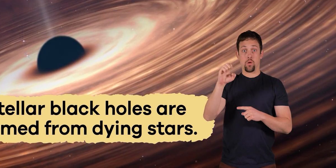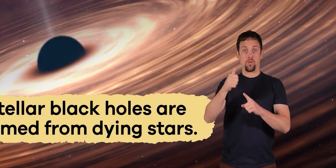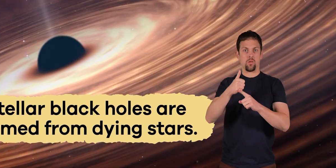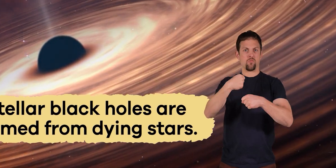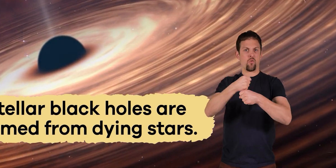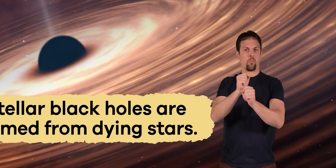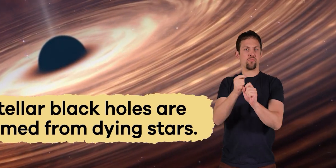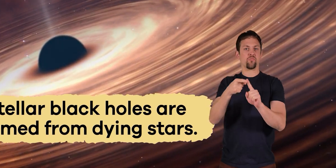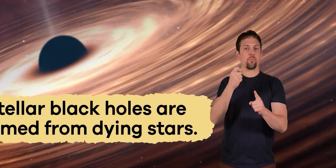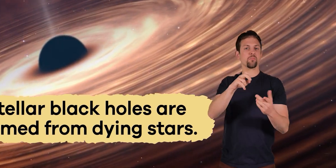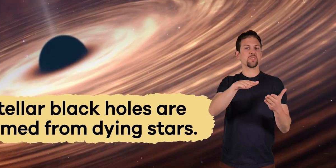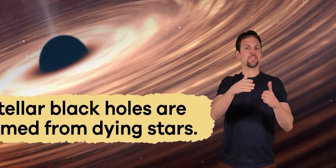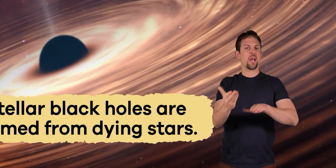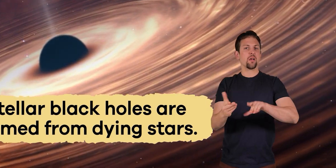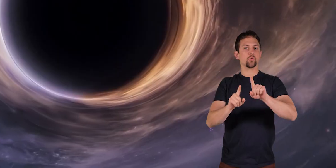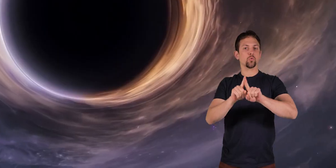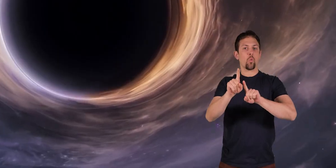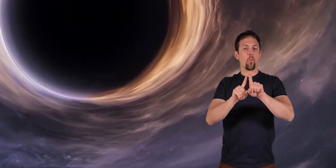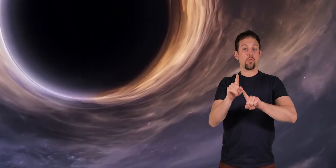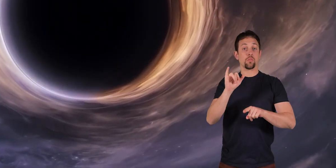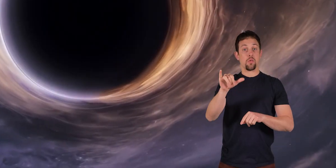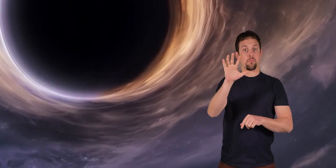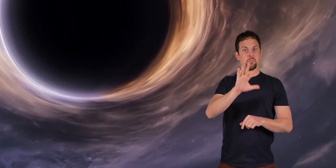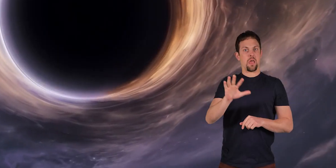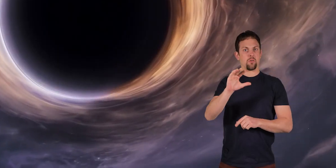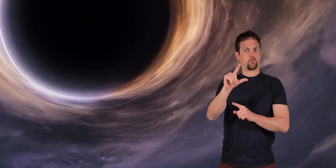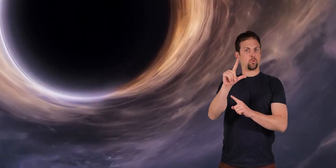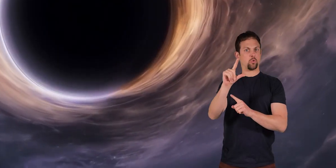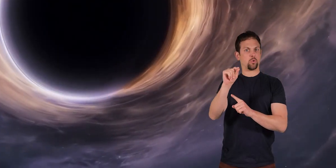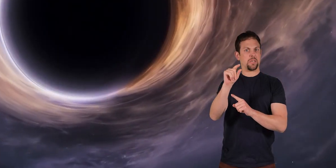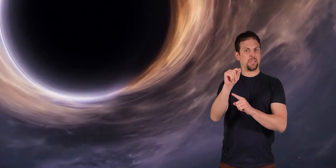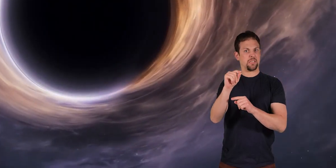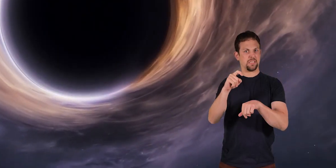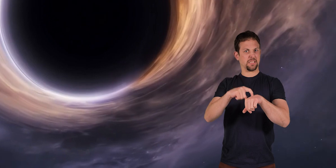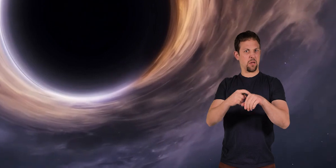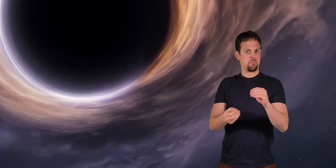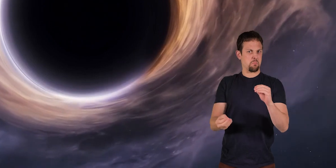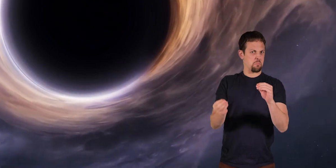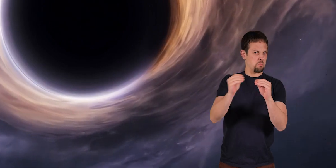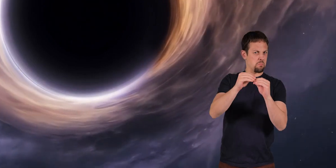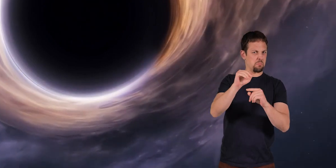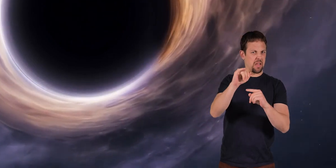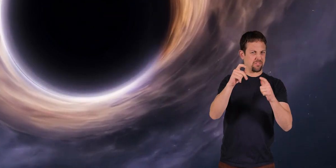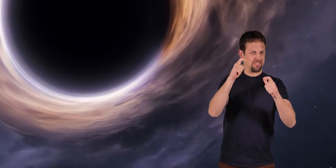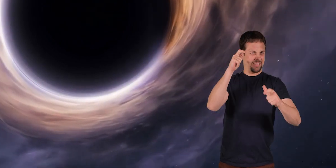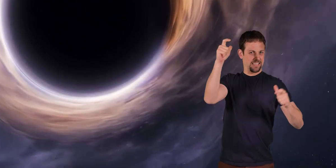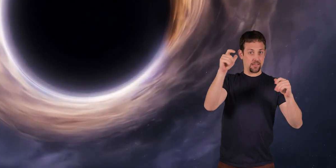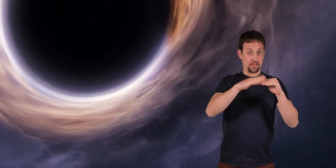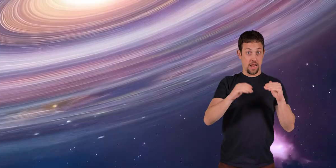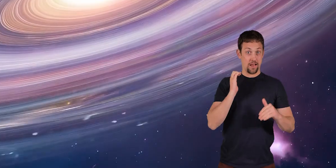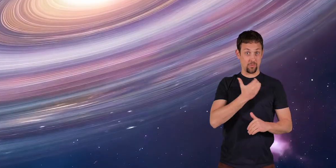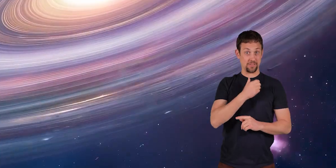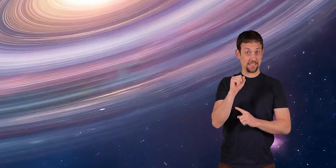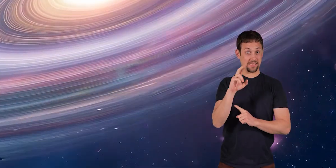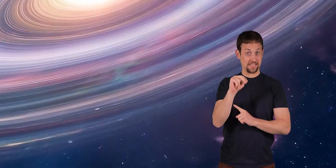are formed from dying stars and can be around 20 times more massive than our sun.